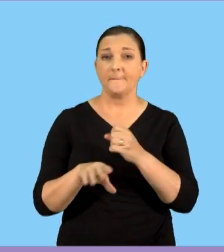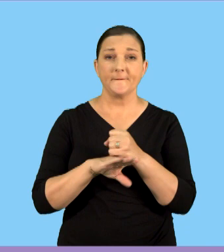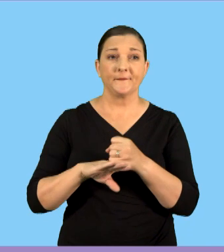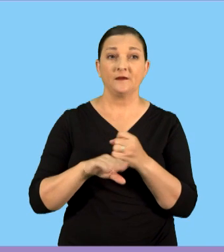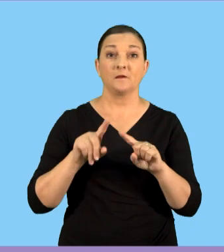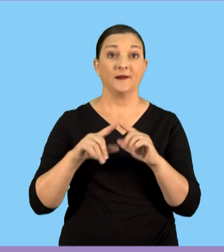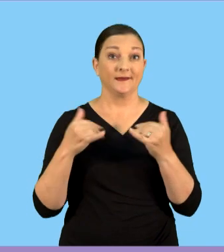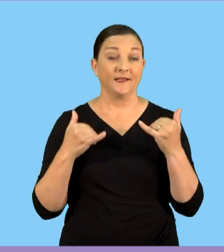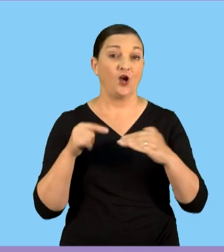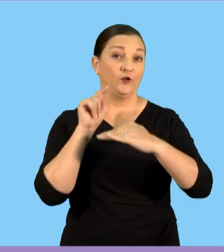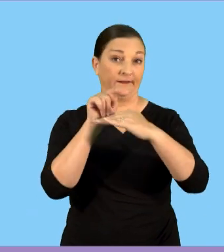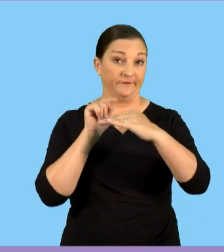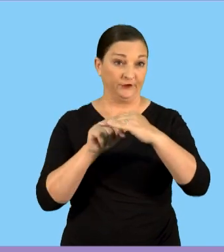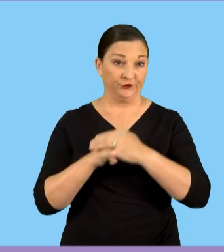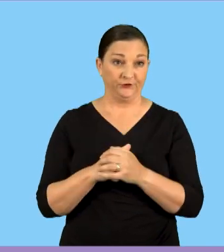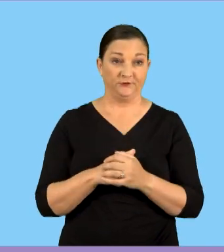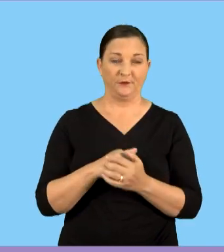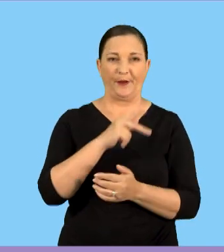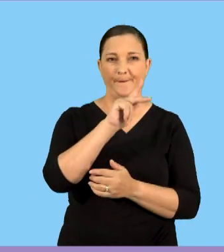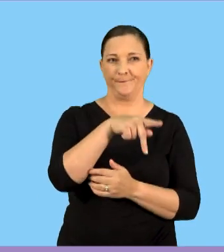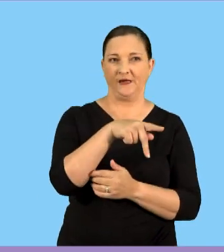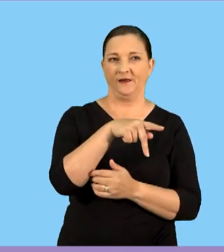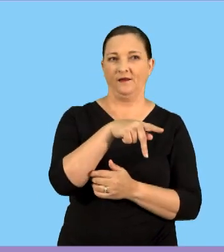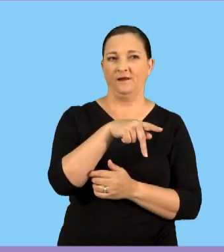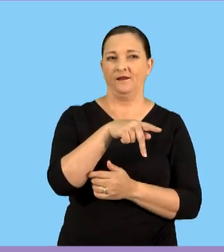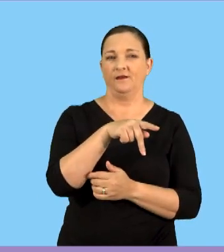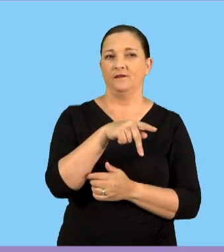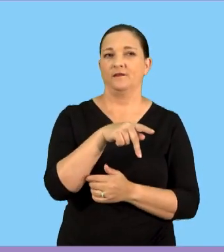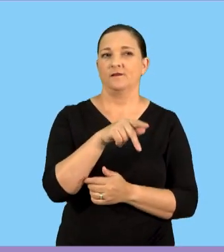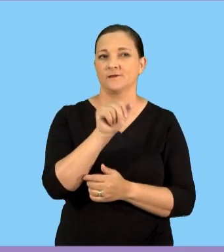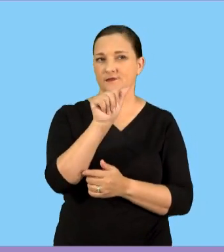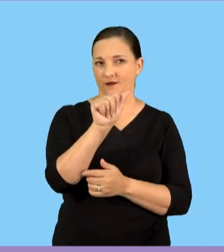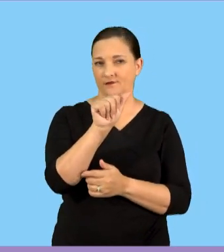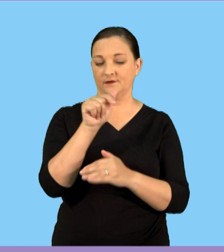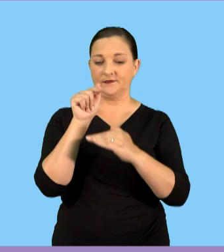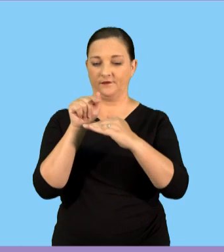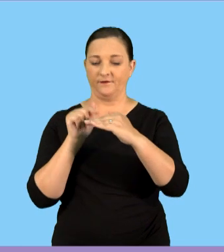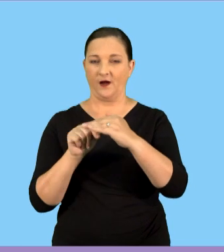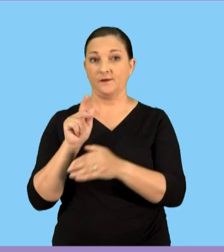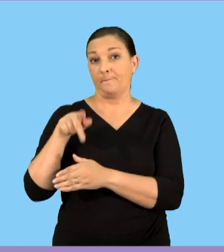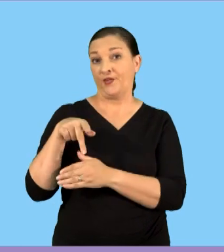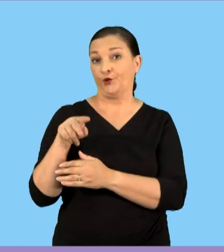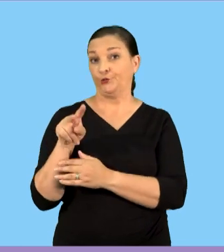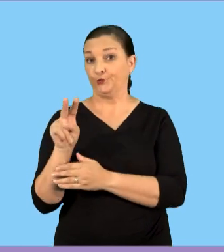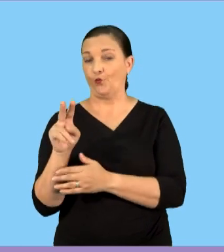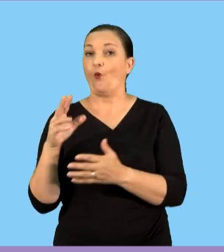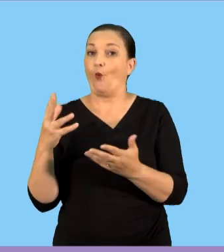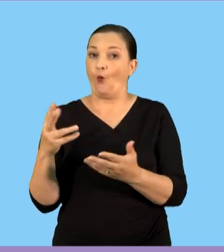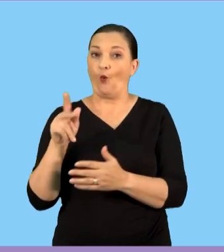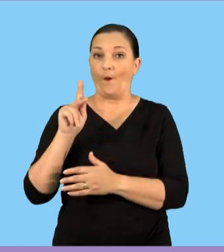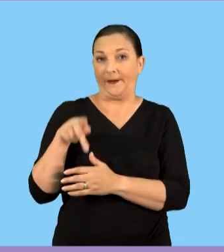What about division of powers of the same base? Now, if I have p exponent 6 divided by